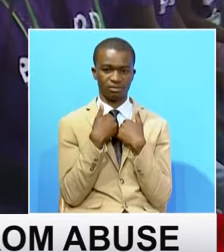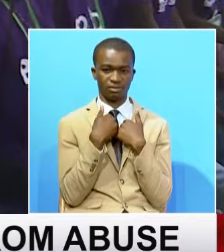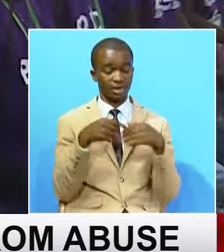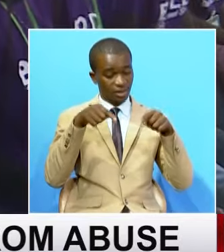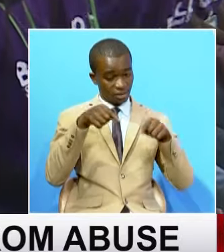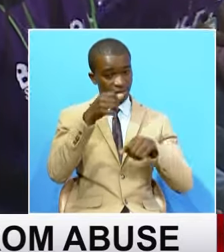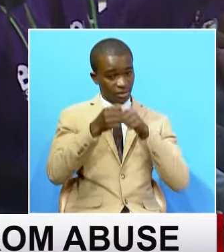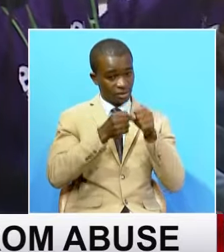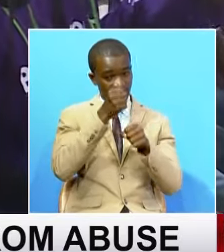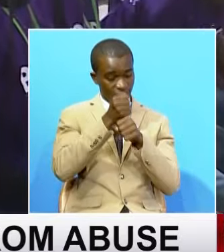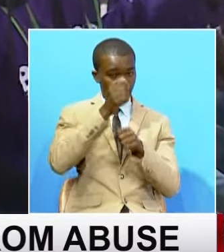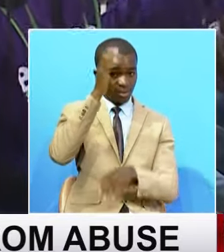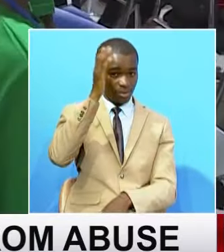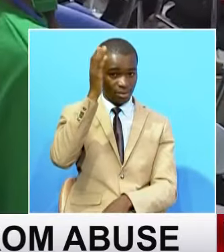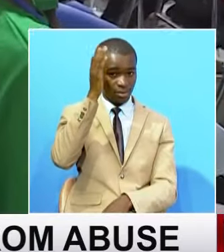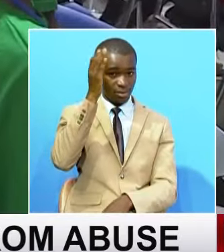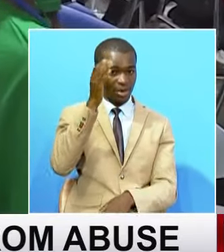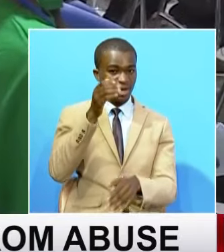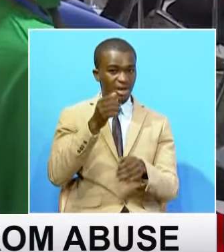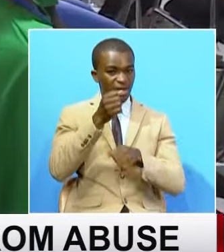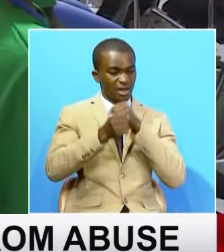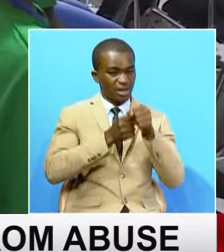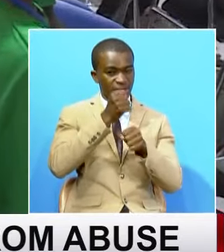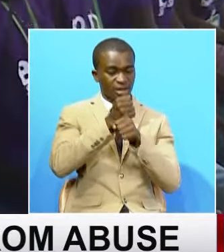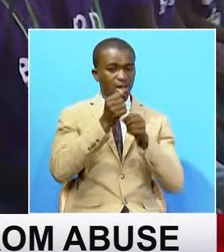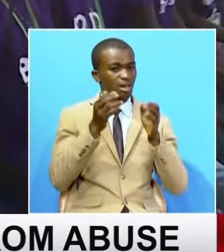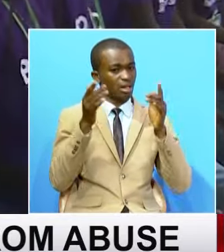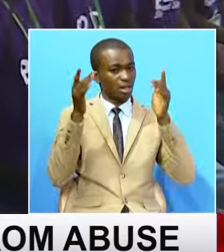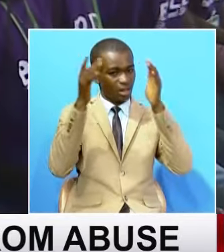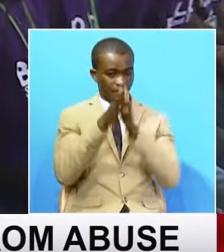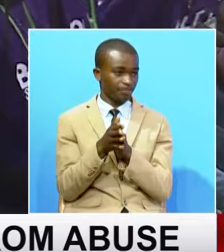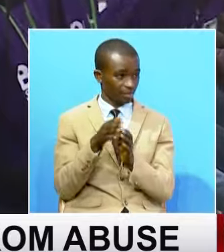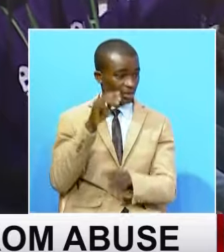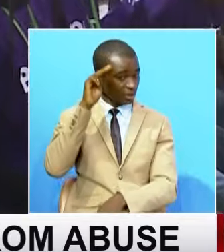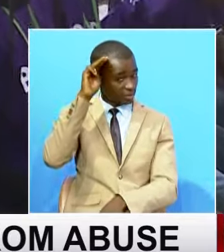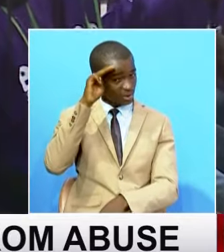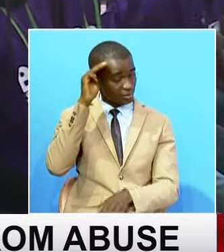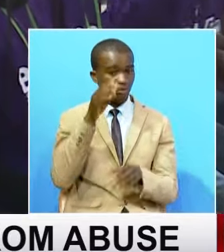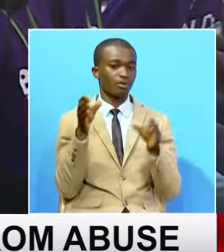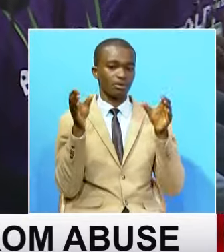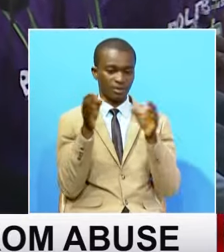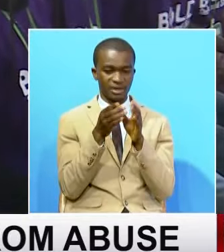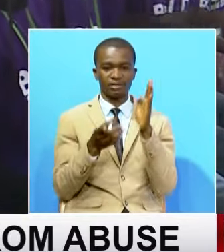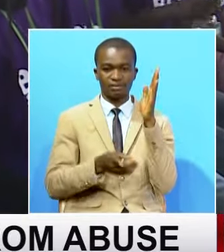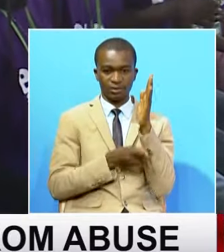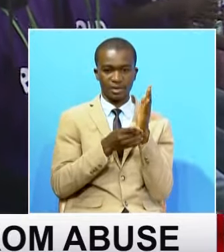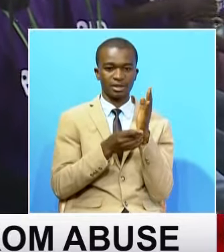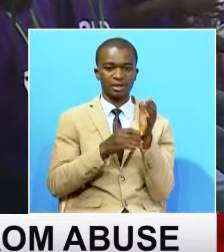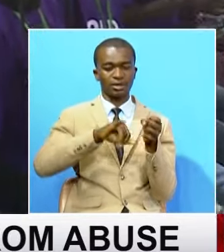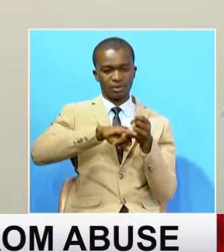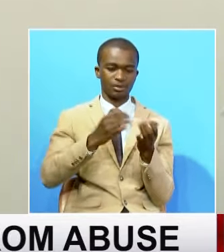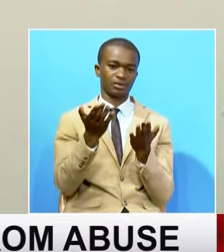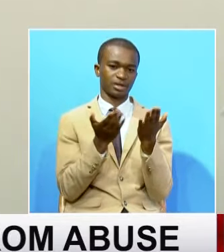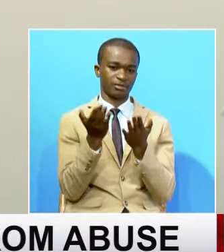fourth annual conference, Minister of Community Development and Social Services Permanent Secretary Angela Kawandami was represented